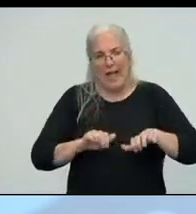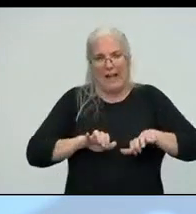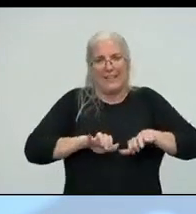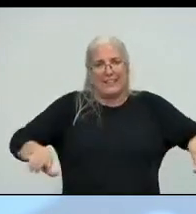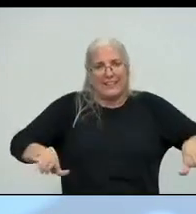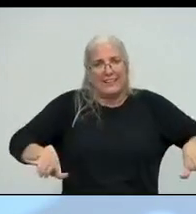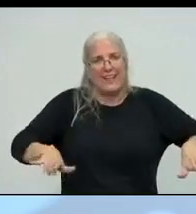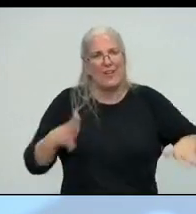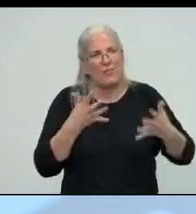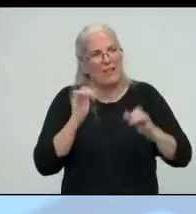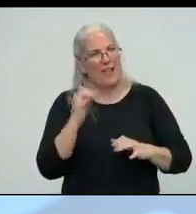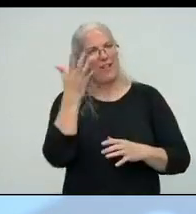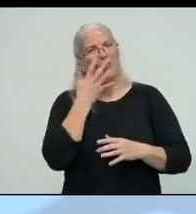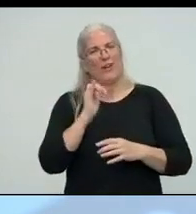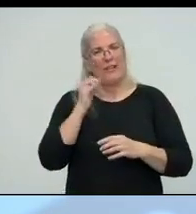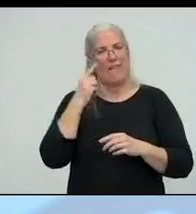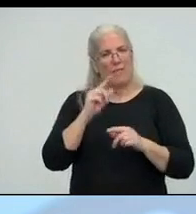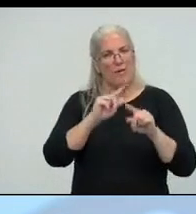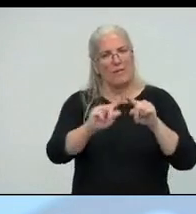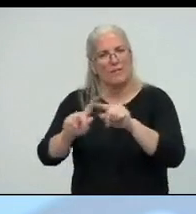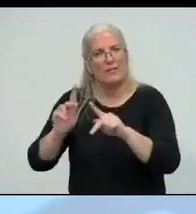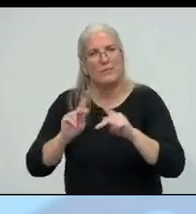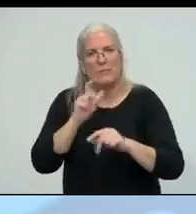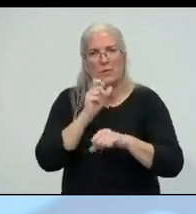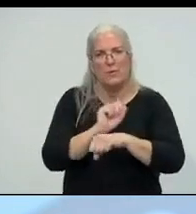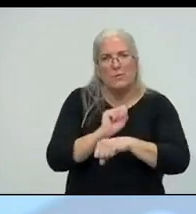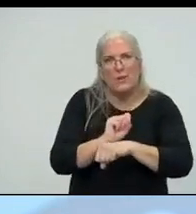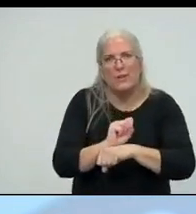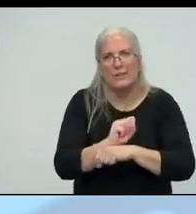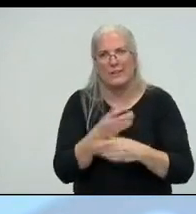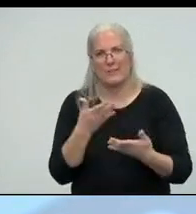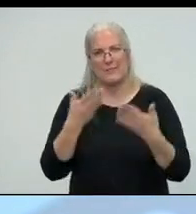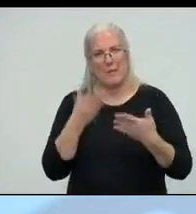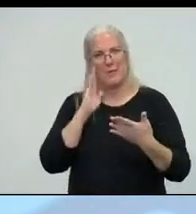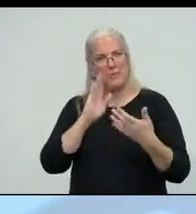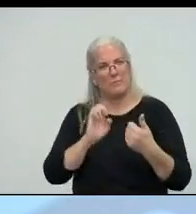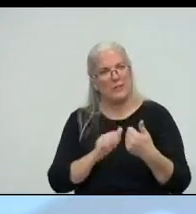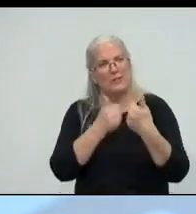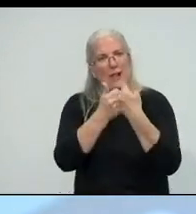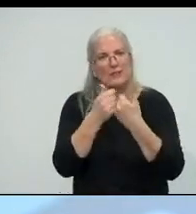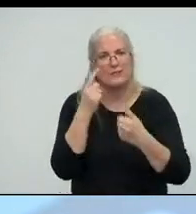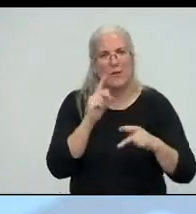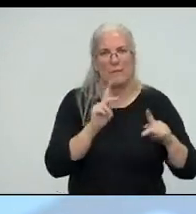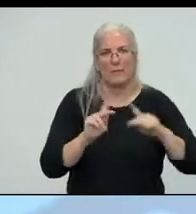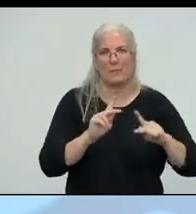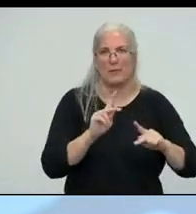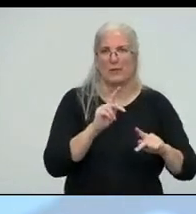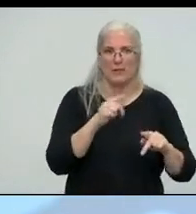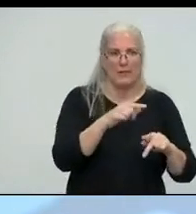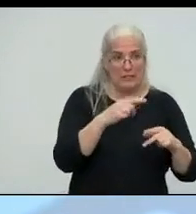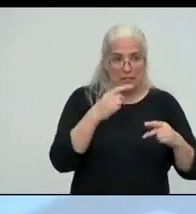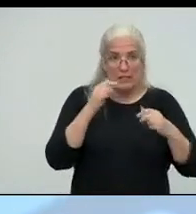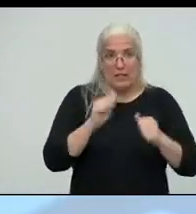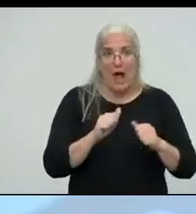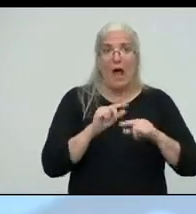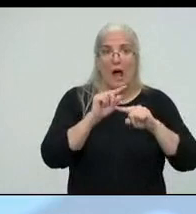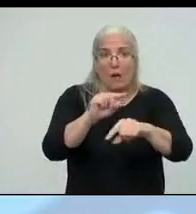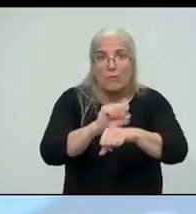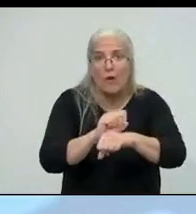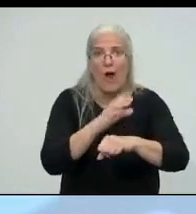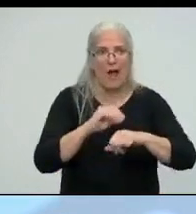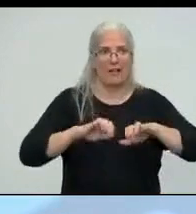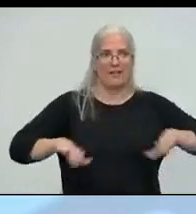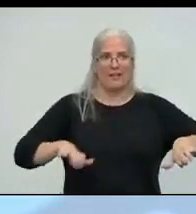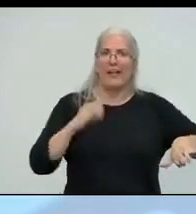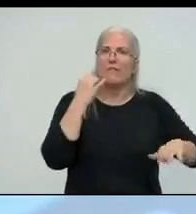and individuals where it may be difficult to have a space to isolate when someone becomes sick. So we are working and creating plans